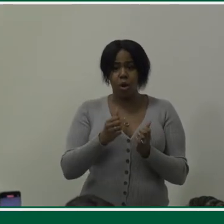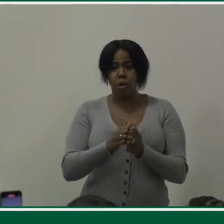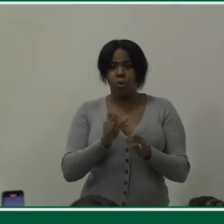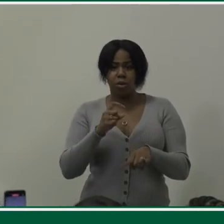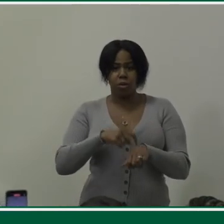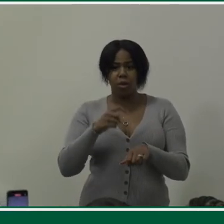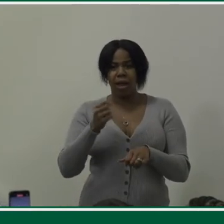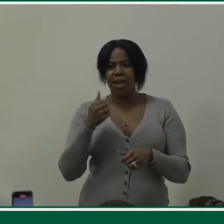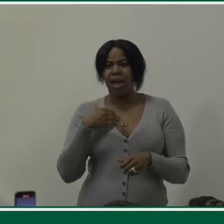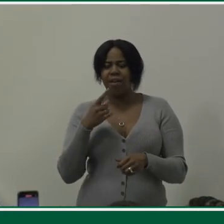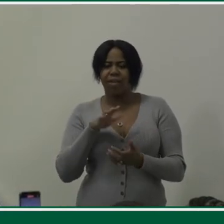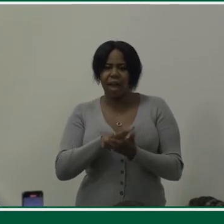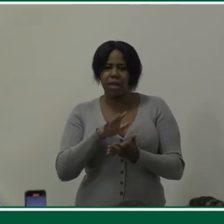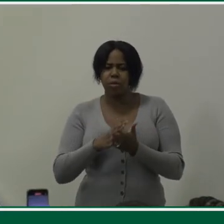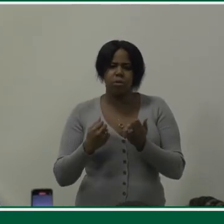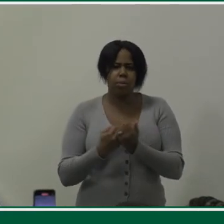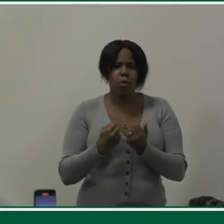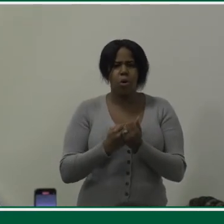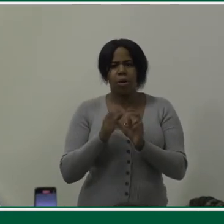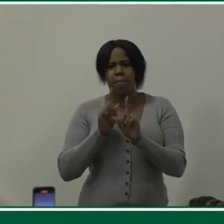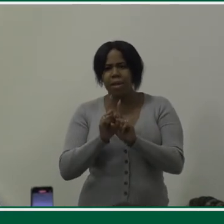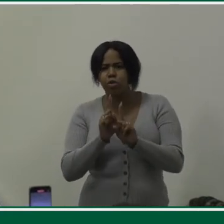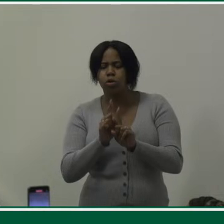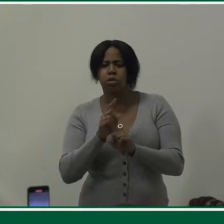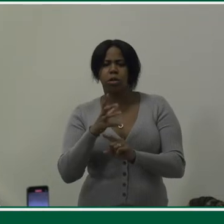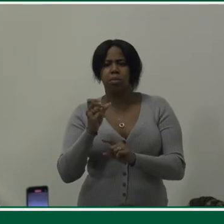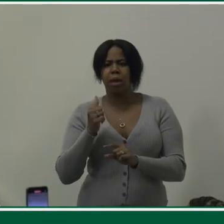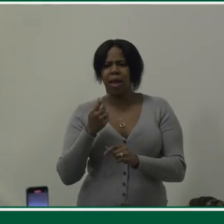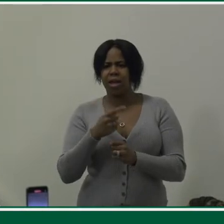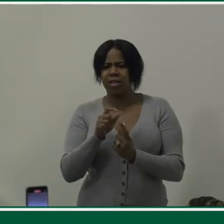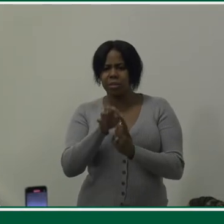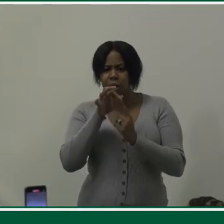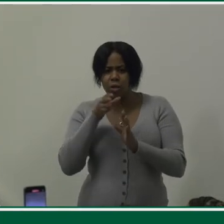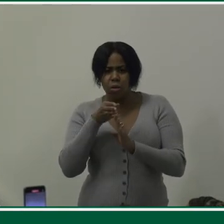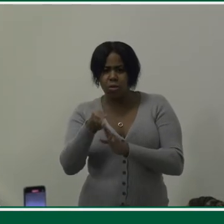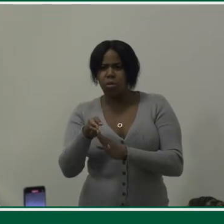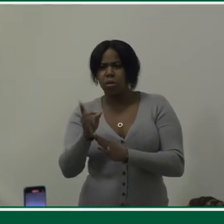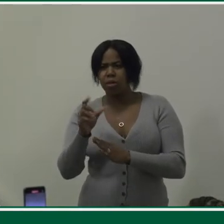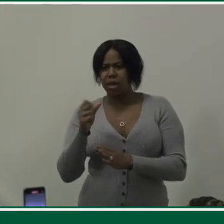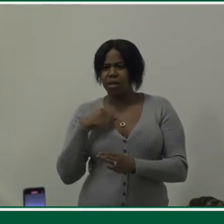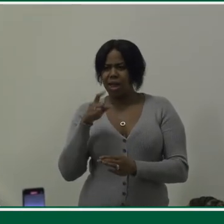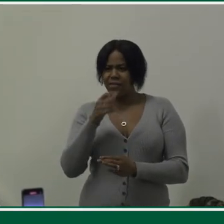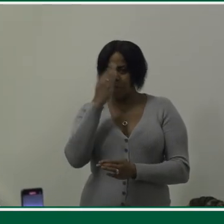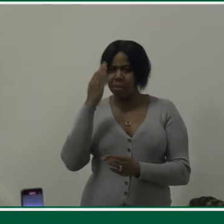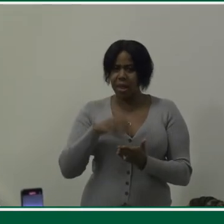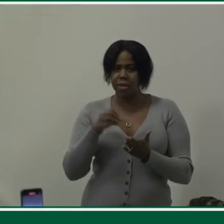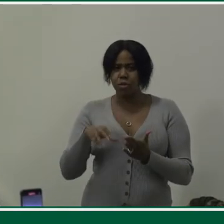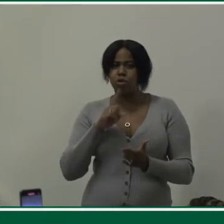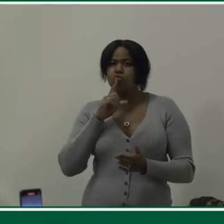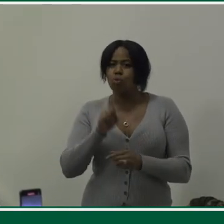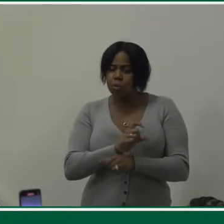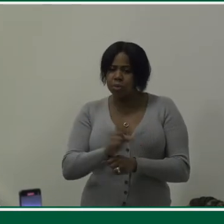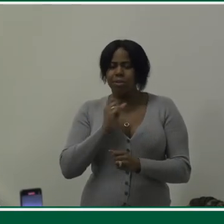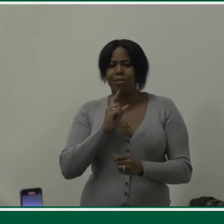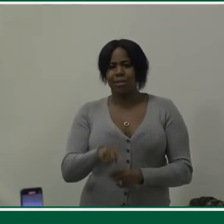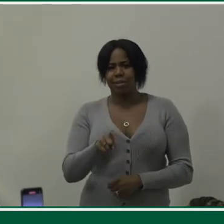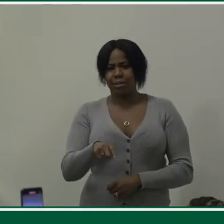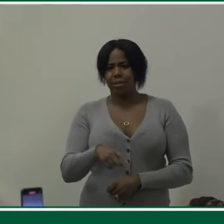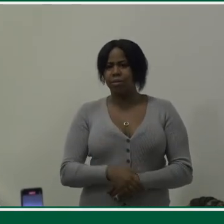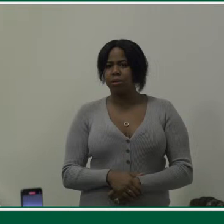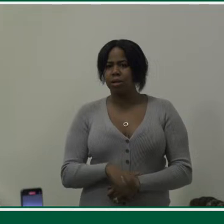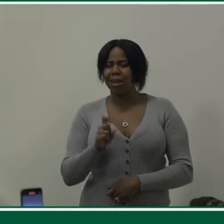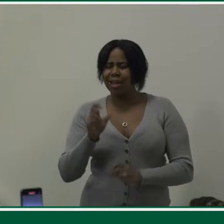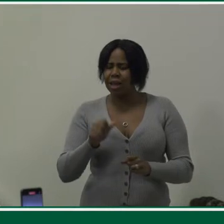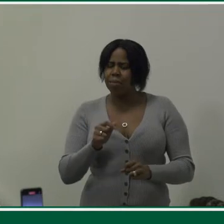support, mentorship, extracurricular, and specialized pathways black scholars truly need. It can be